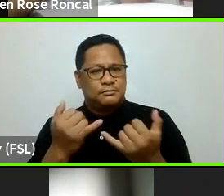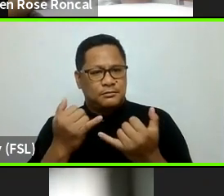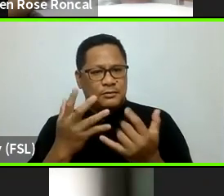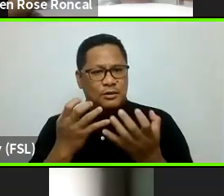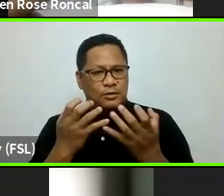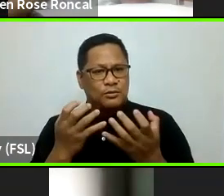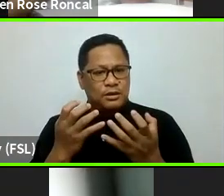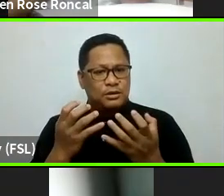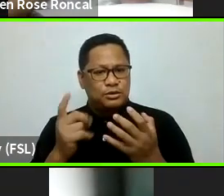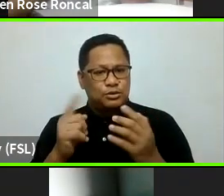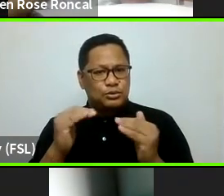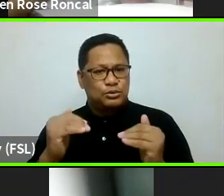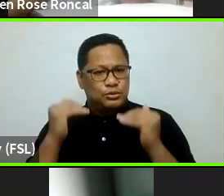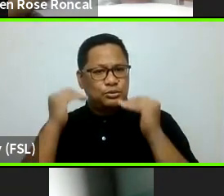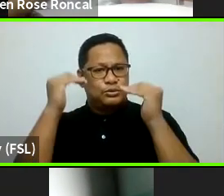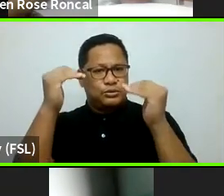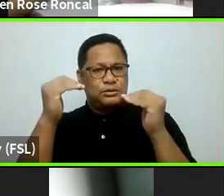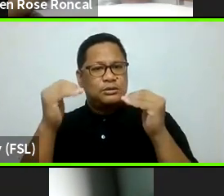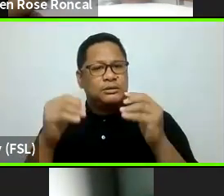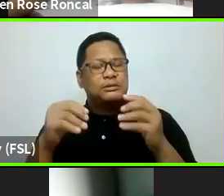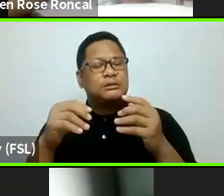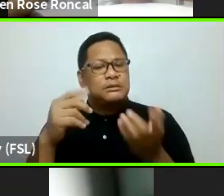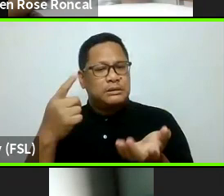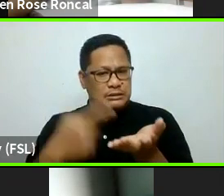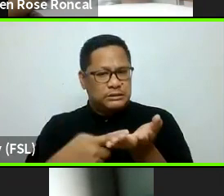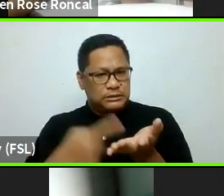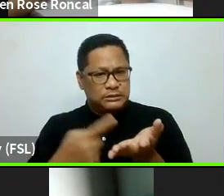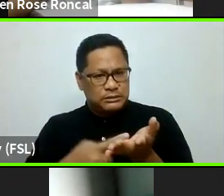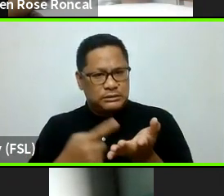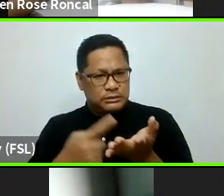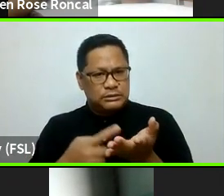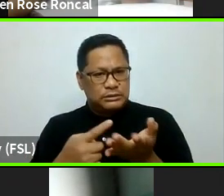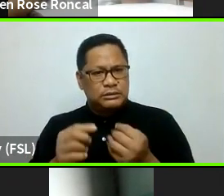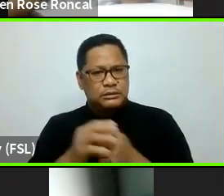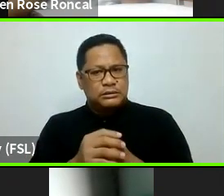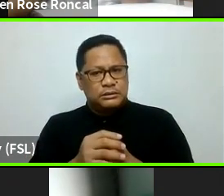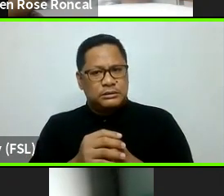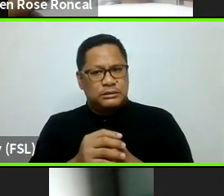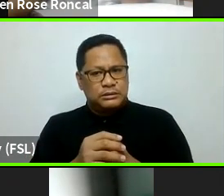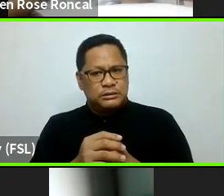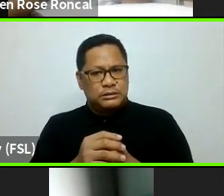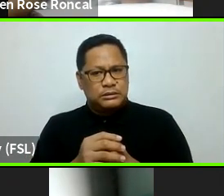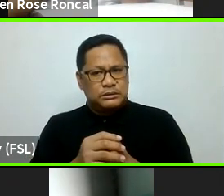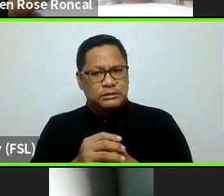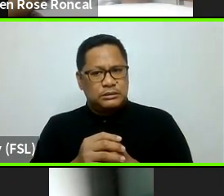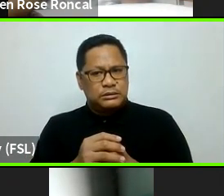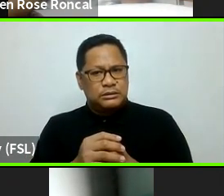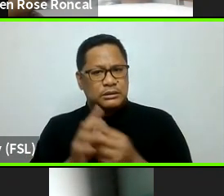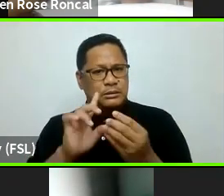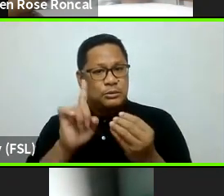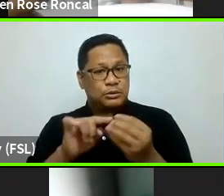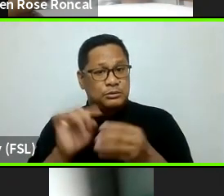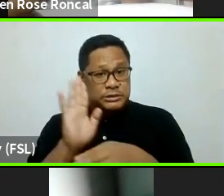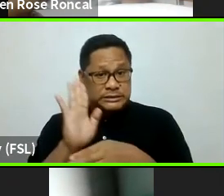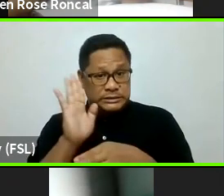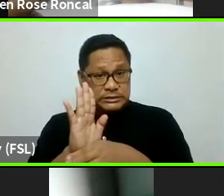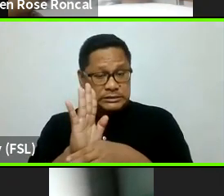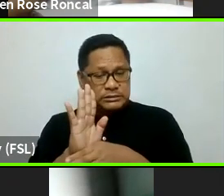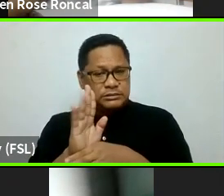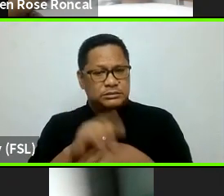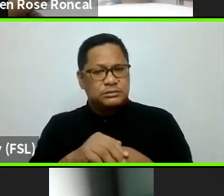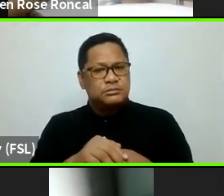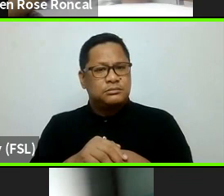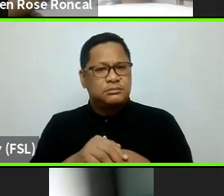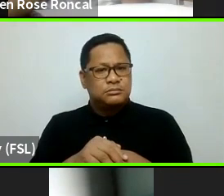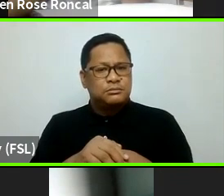I'd like to raise the level of discussion. Okay, I'd like to raise the level of discussion about business. Okay, right